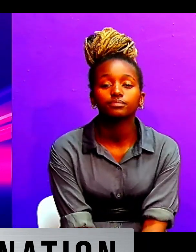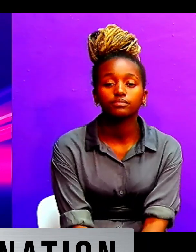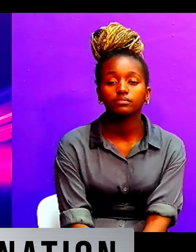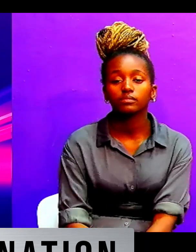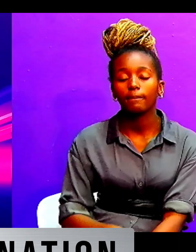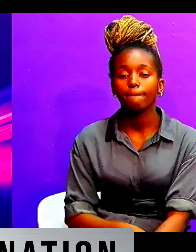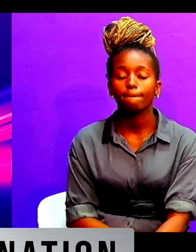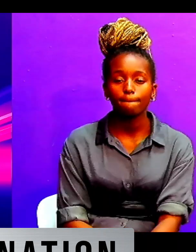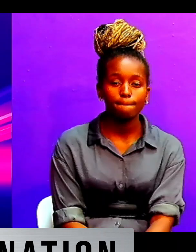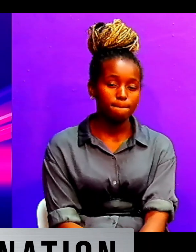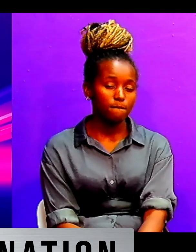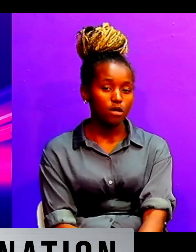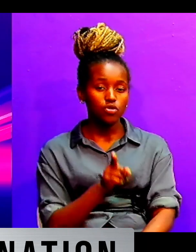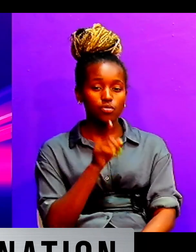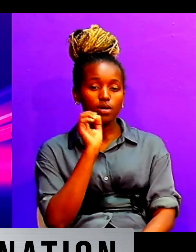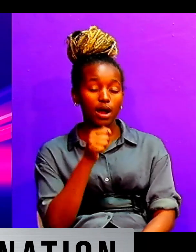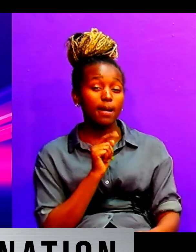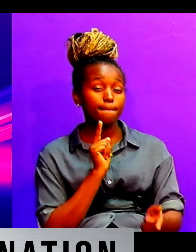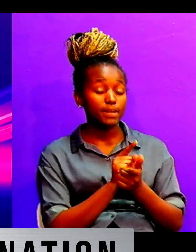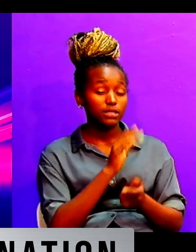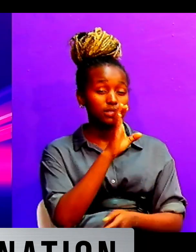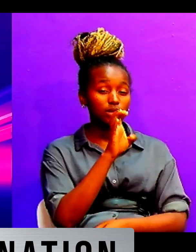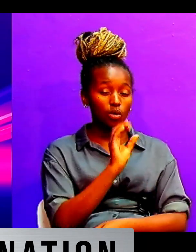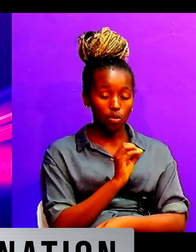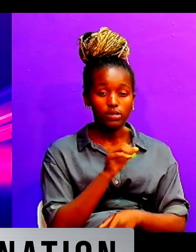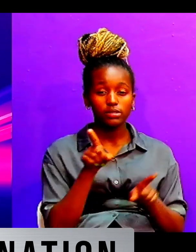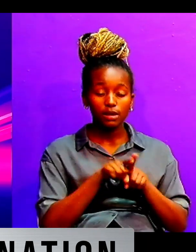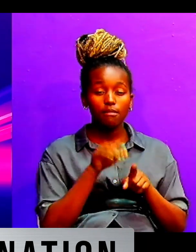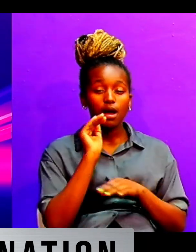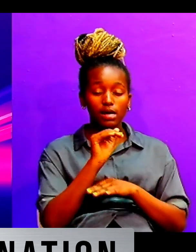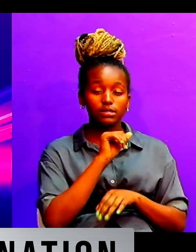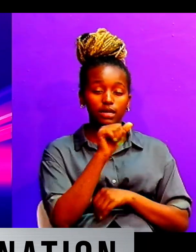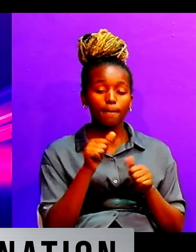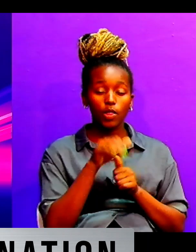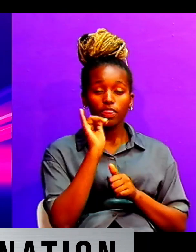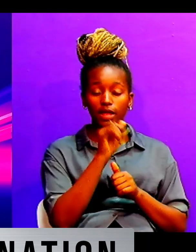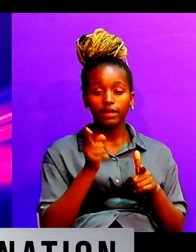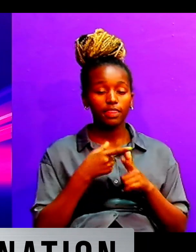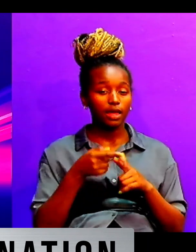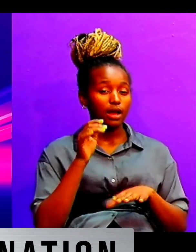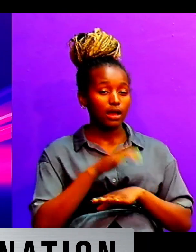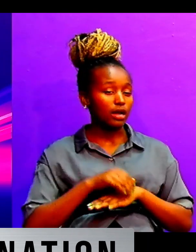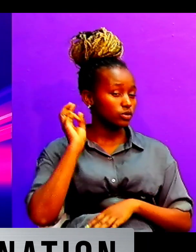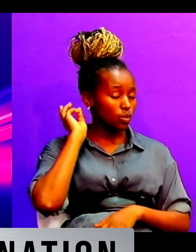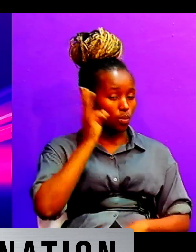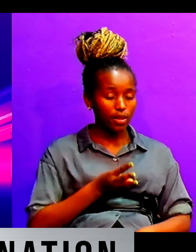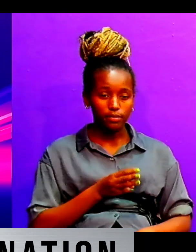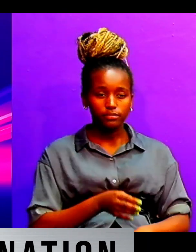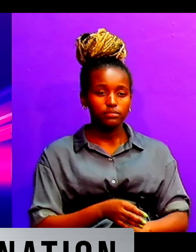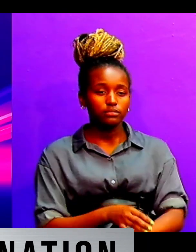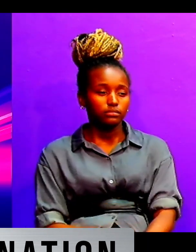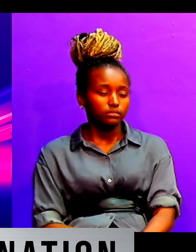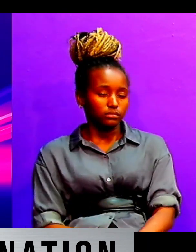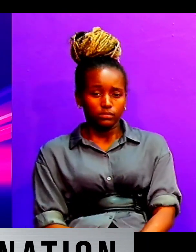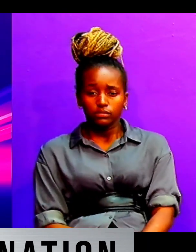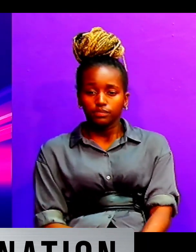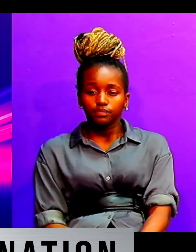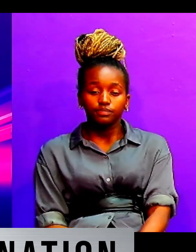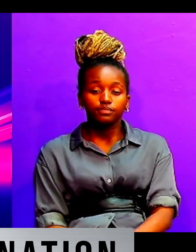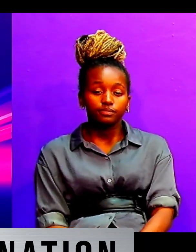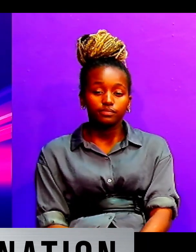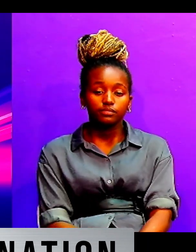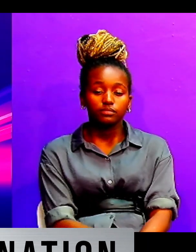CEO Yeah. and ask him, I see here it has reported that we carried